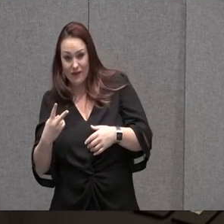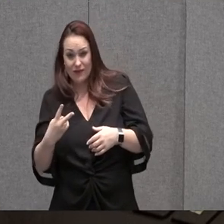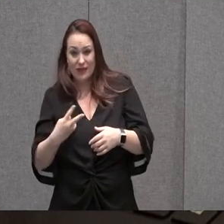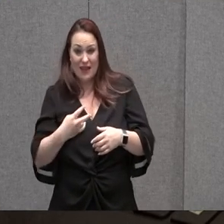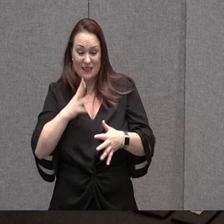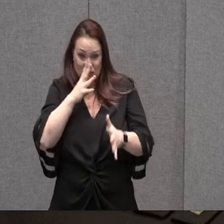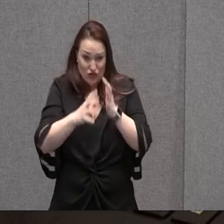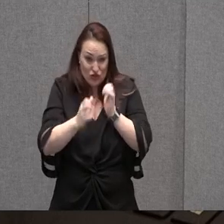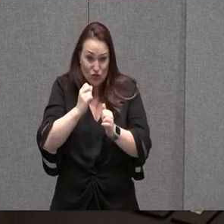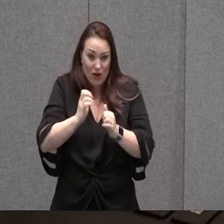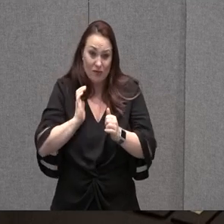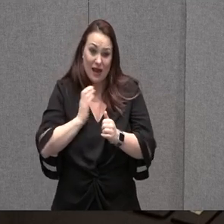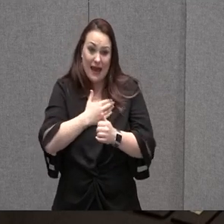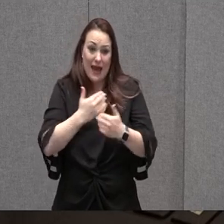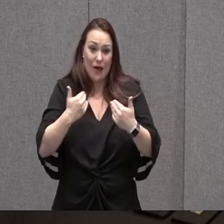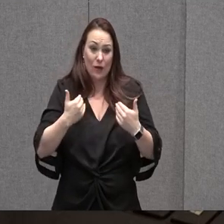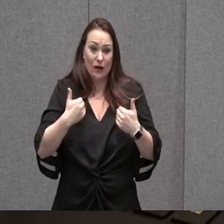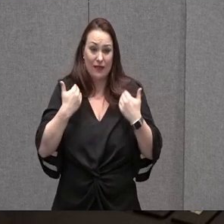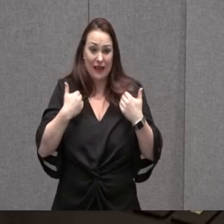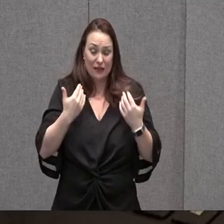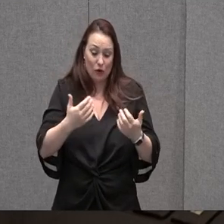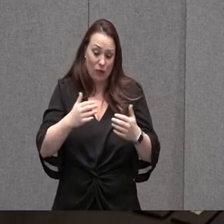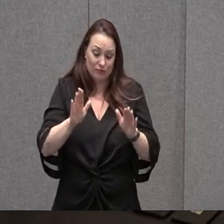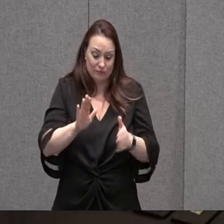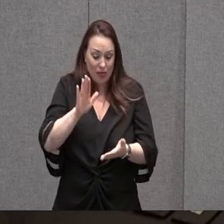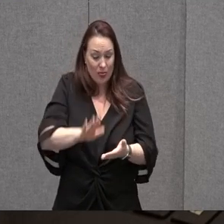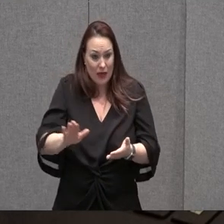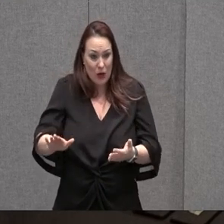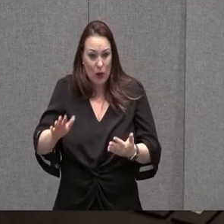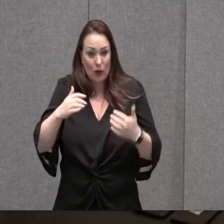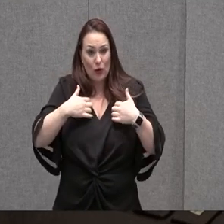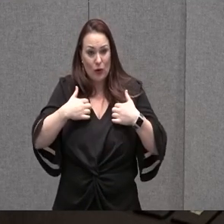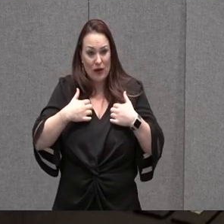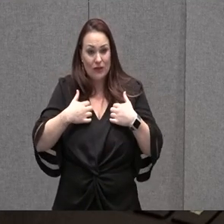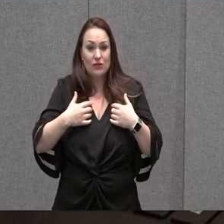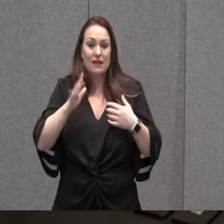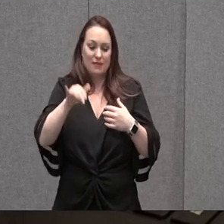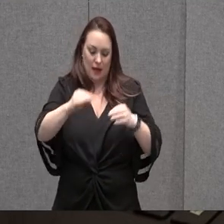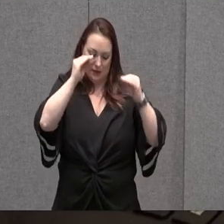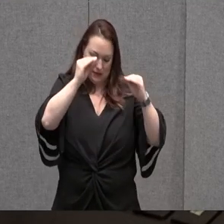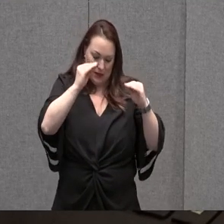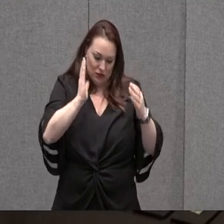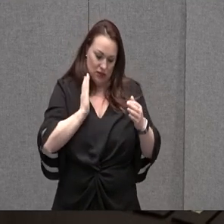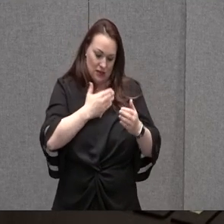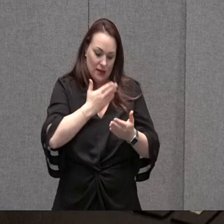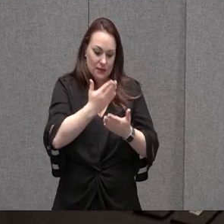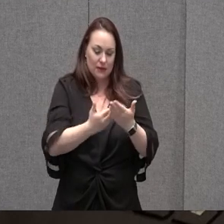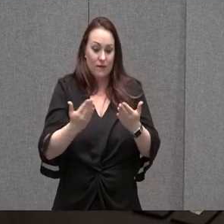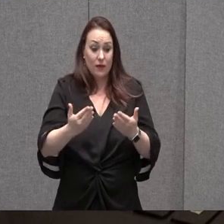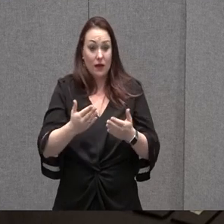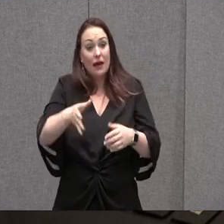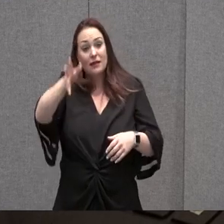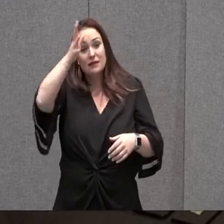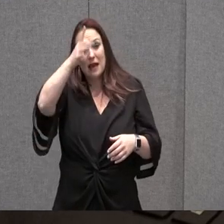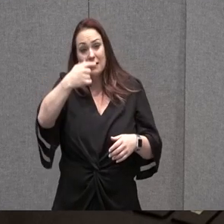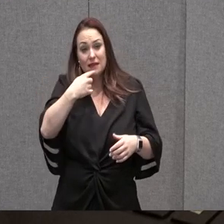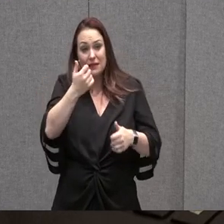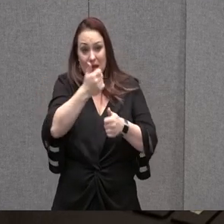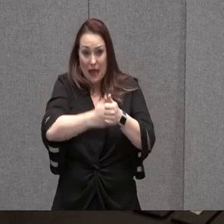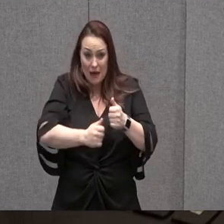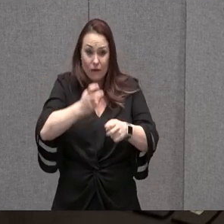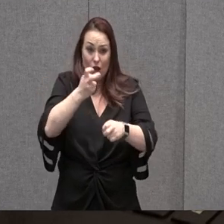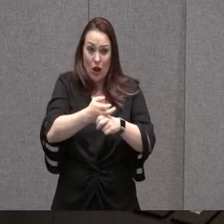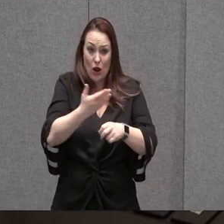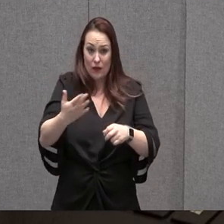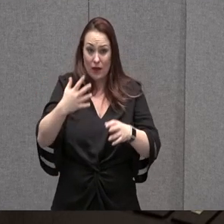critters, every failure or setback teaches us something. Dad says that every hard thing we choose to do makes